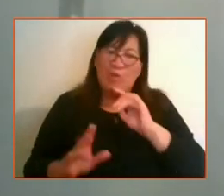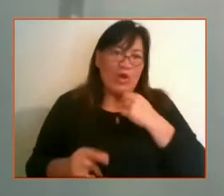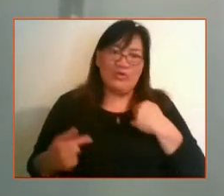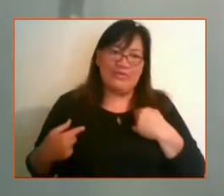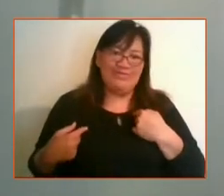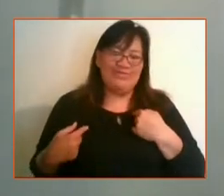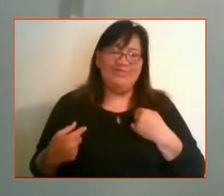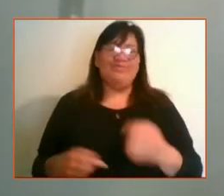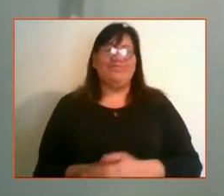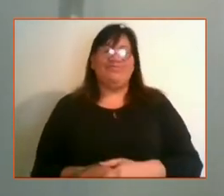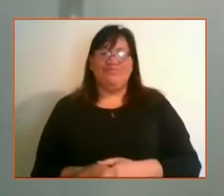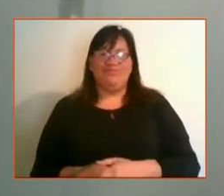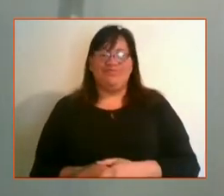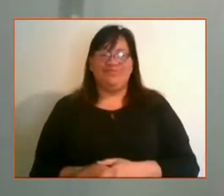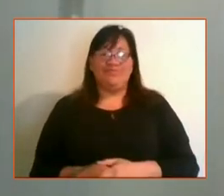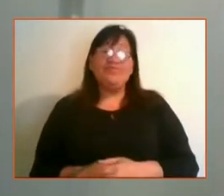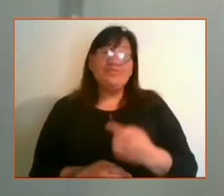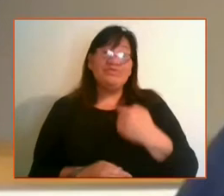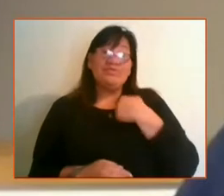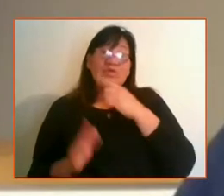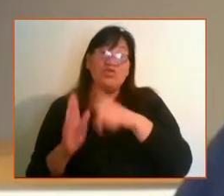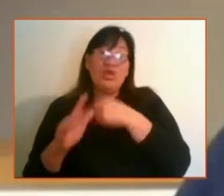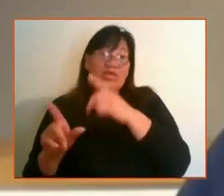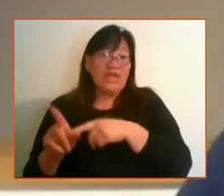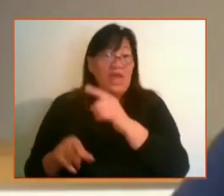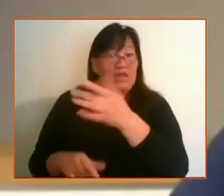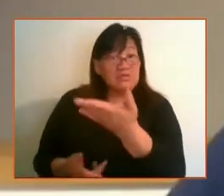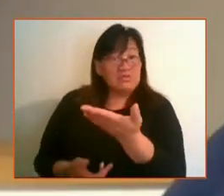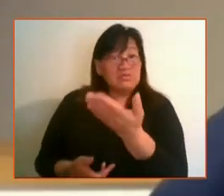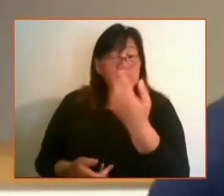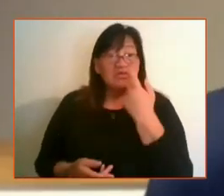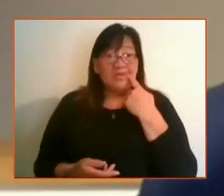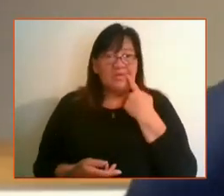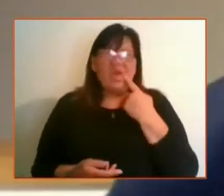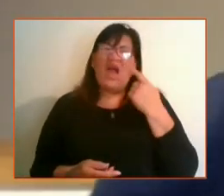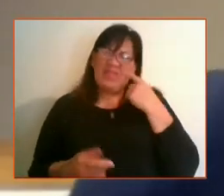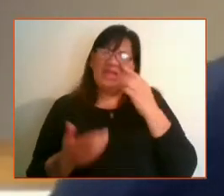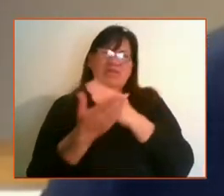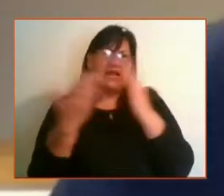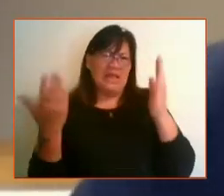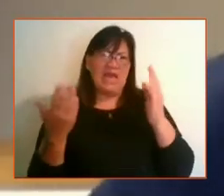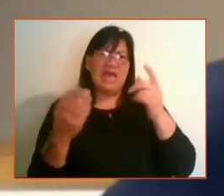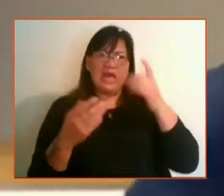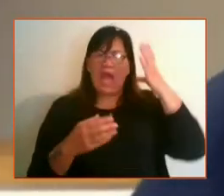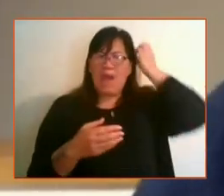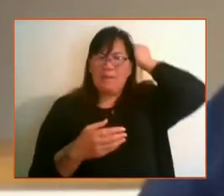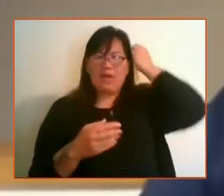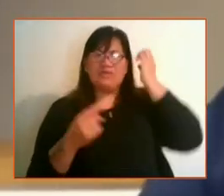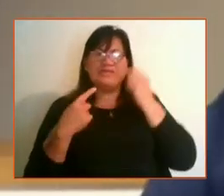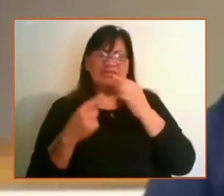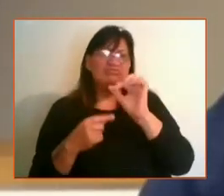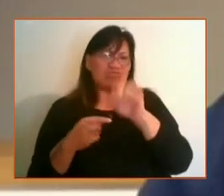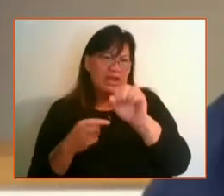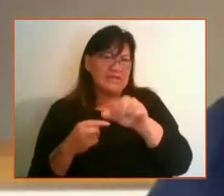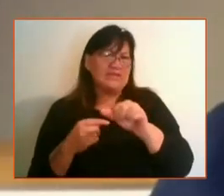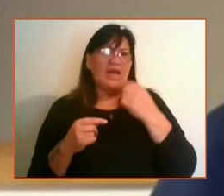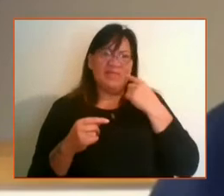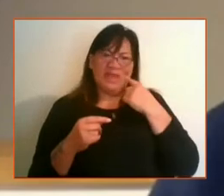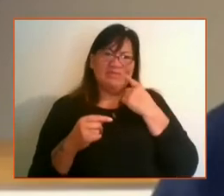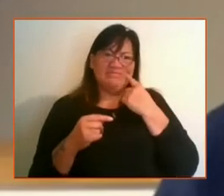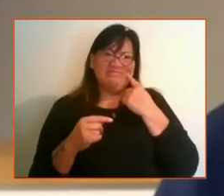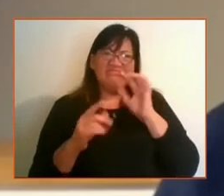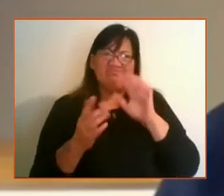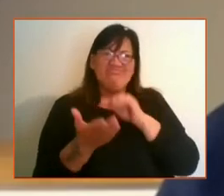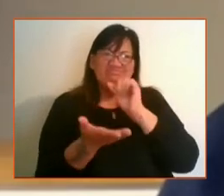Young? Yeah, look, I think that's a pretty clear position that Carmel's outlined there, which I think is quite